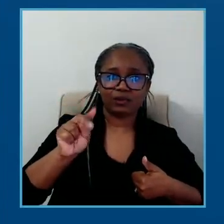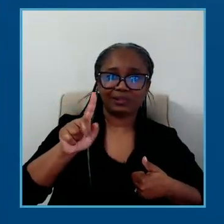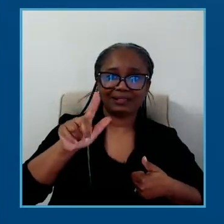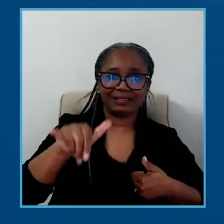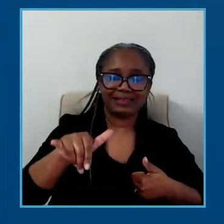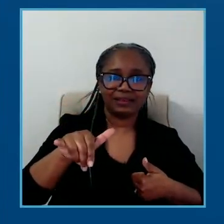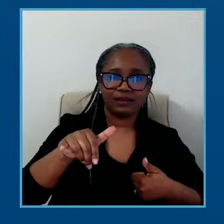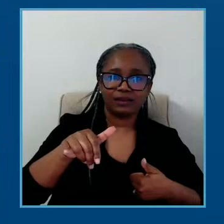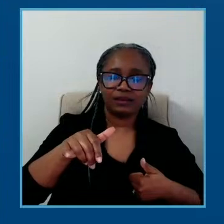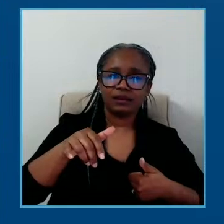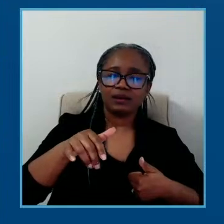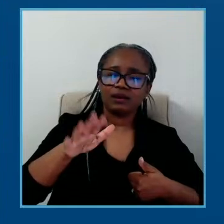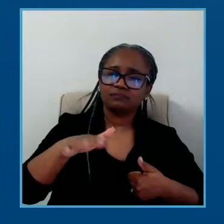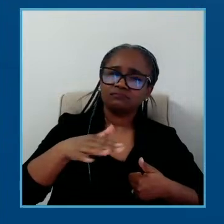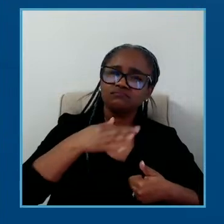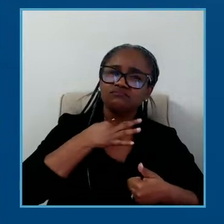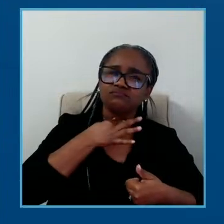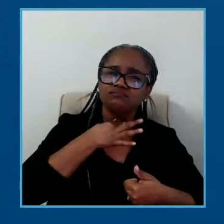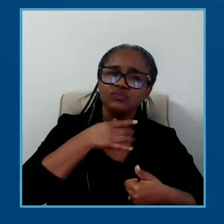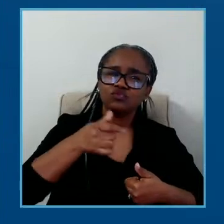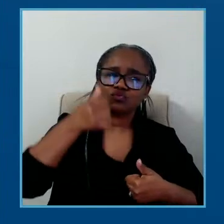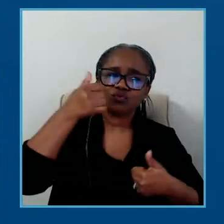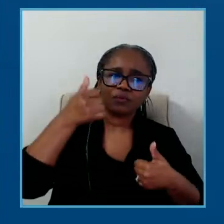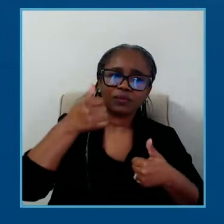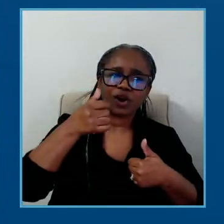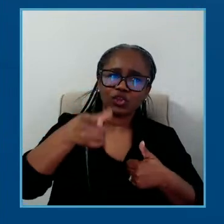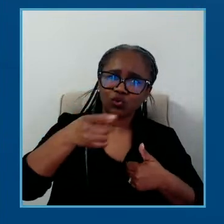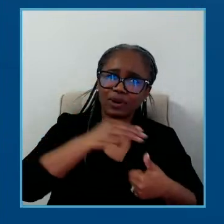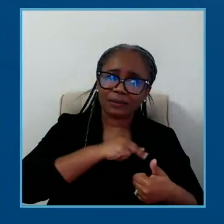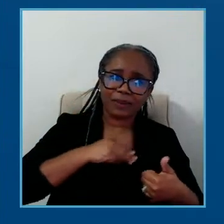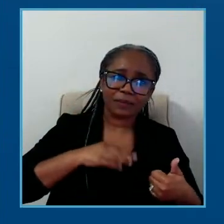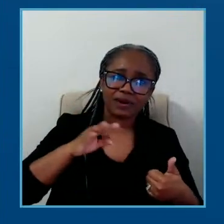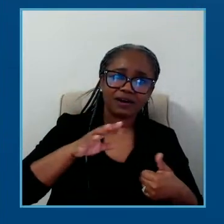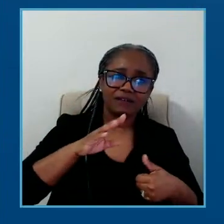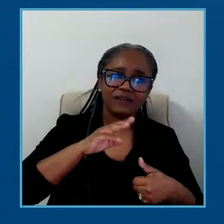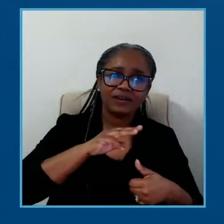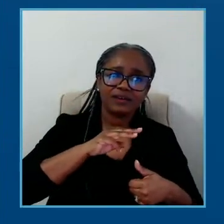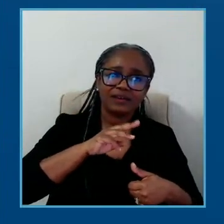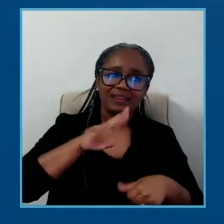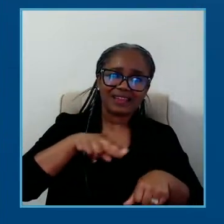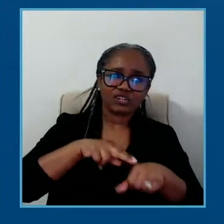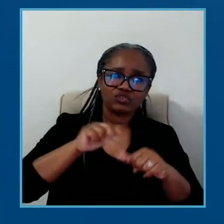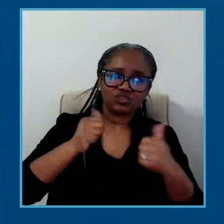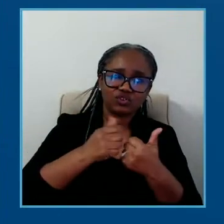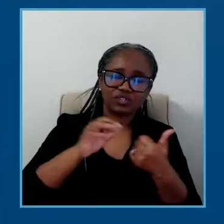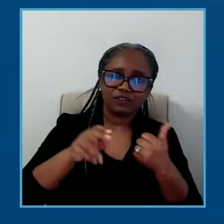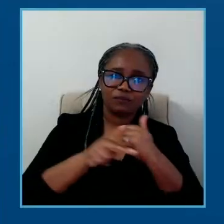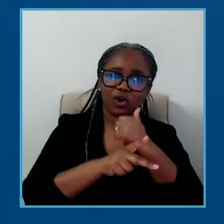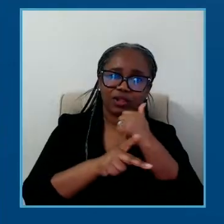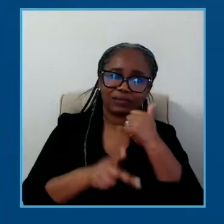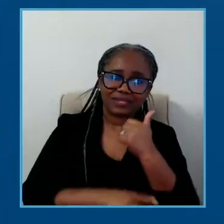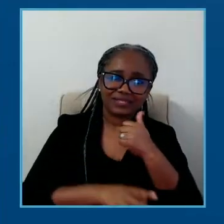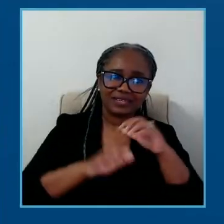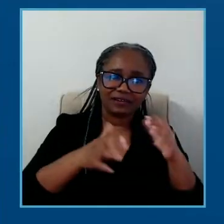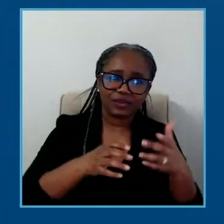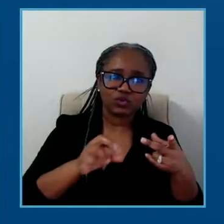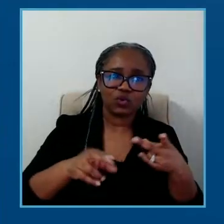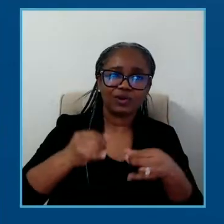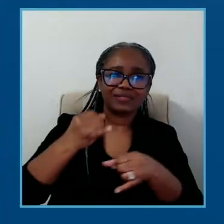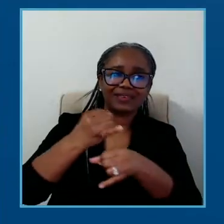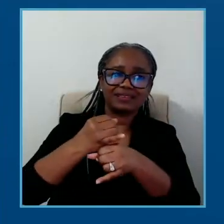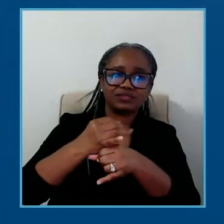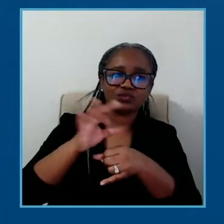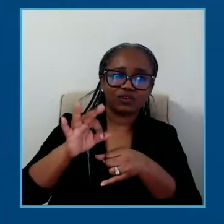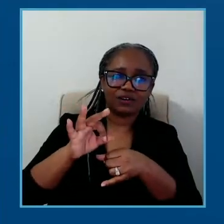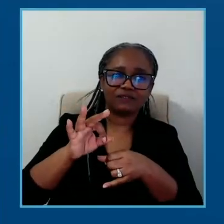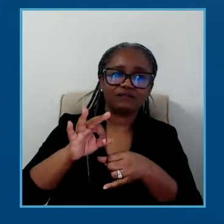National Association of Parliamentarians or the American Institute of Parliamentarians, the 2 leading organizations in the